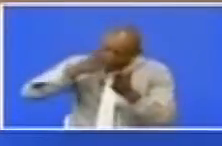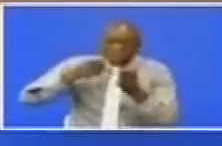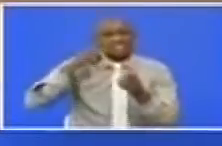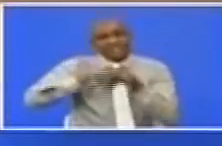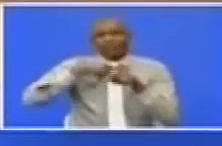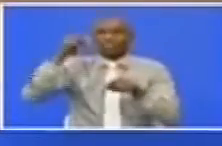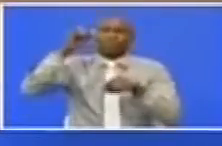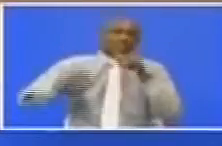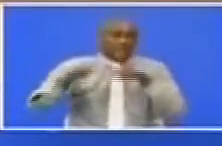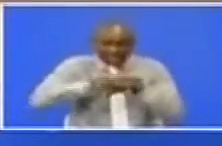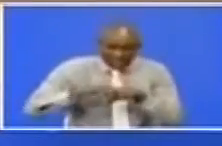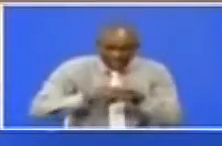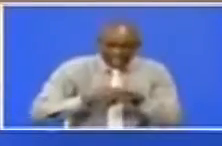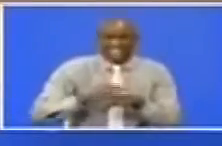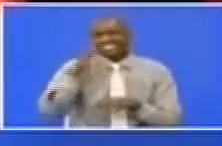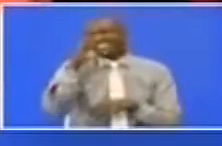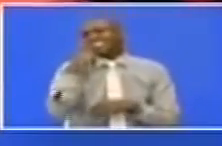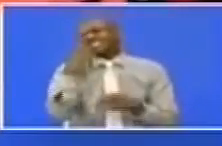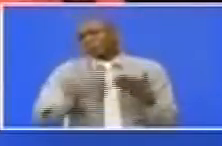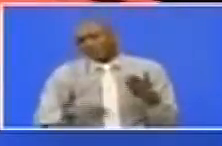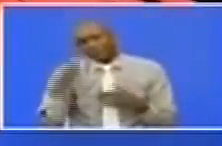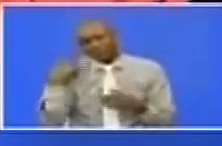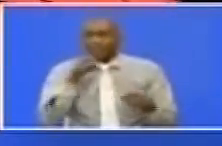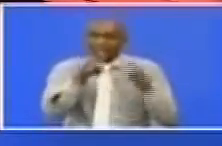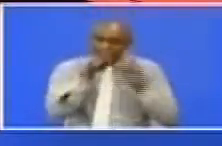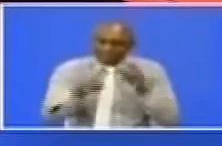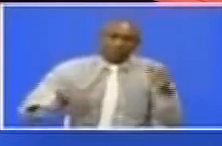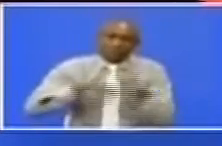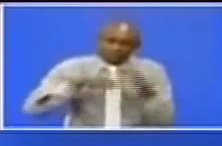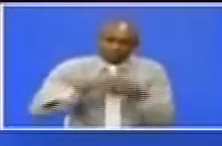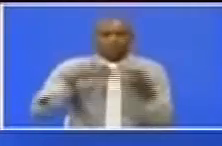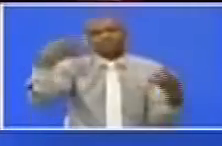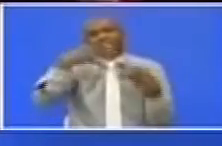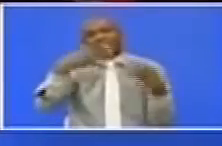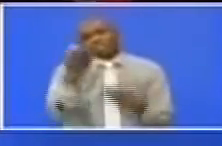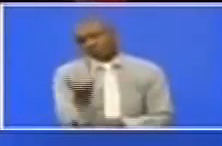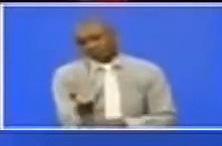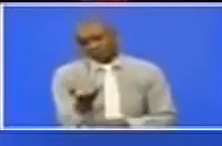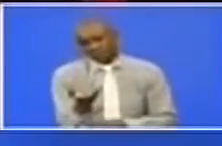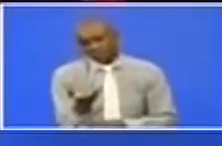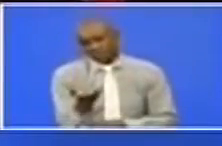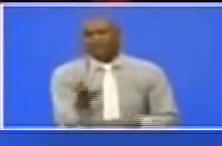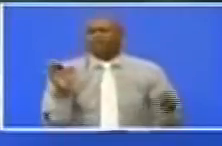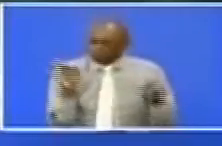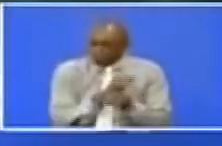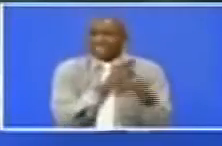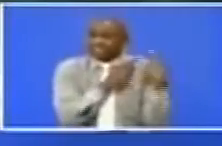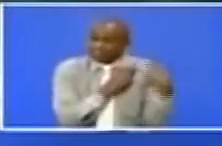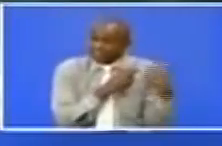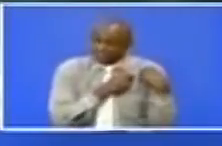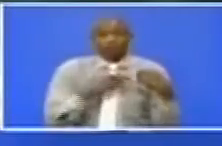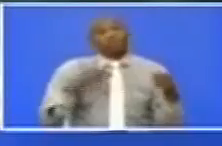Verde, and in explanation, the Cabinet Secretary laid blame on Football Kenya Federation. The full responsibility lies with